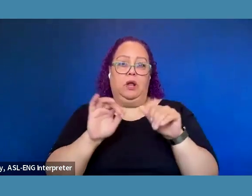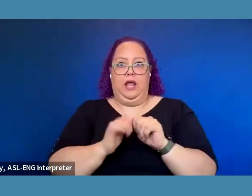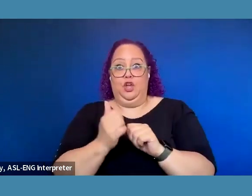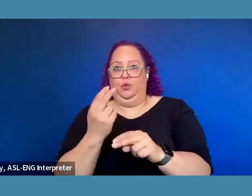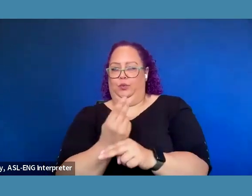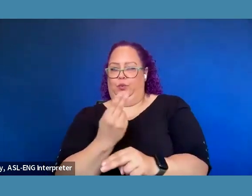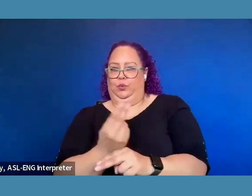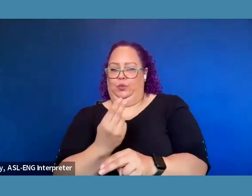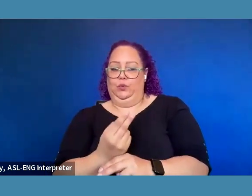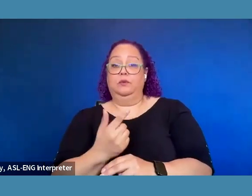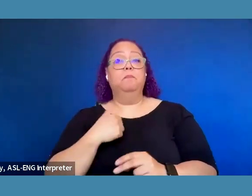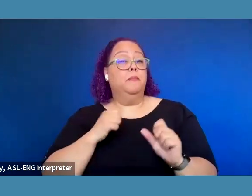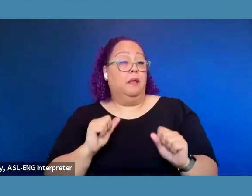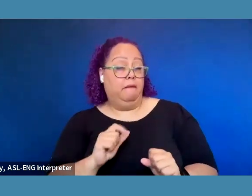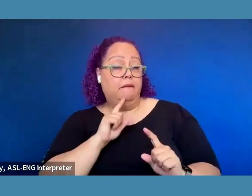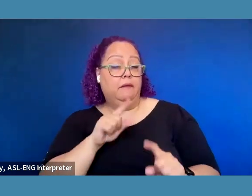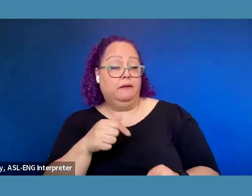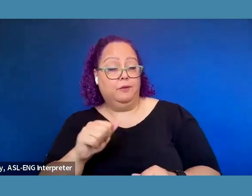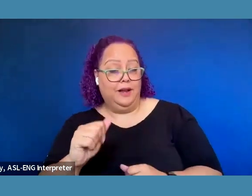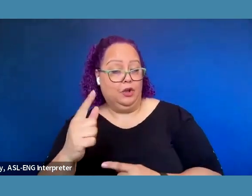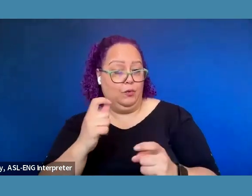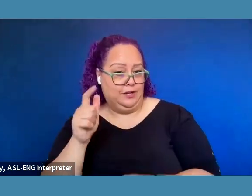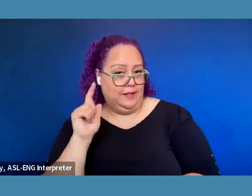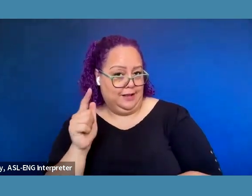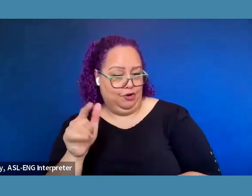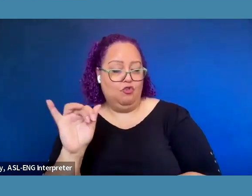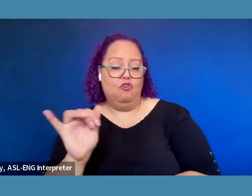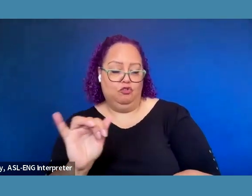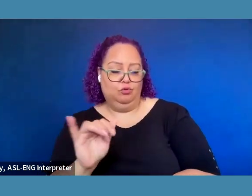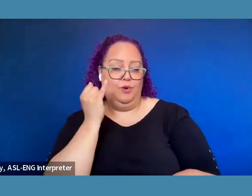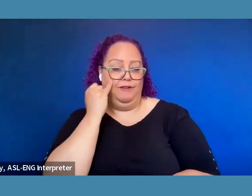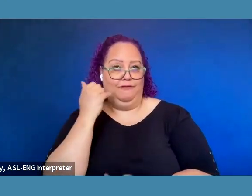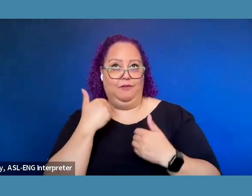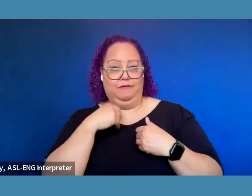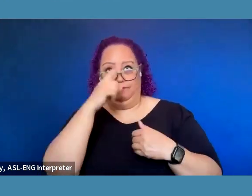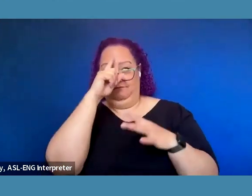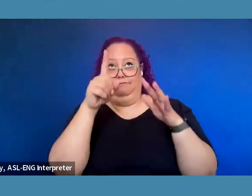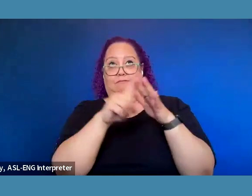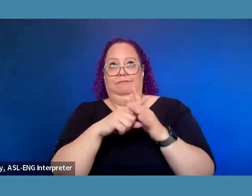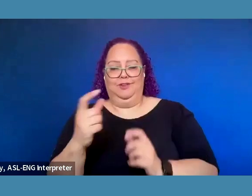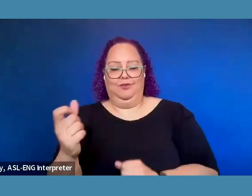any questions later that you might have about that.